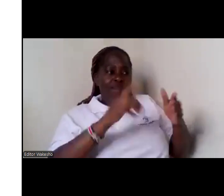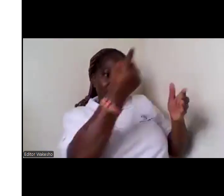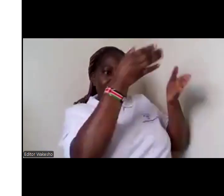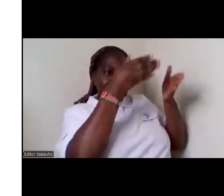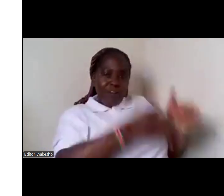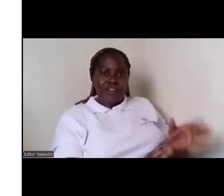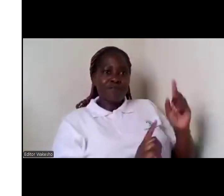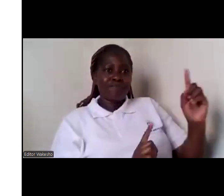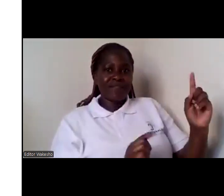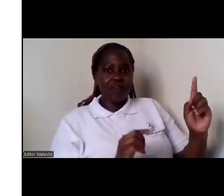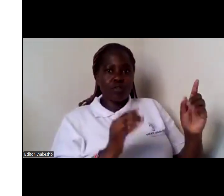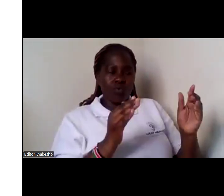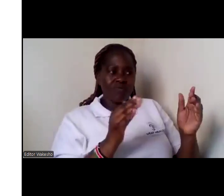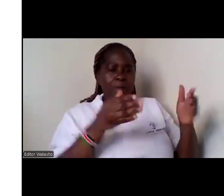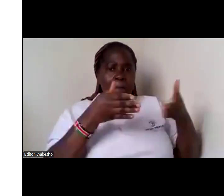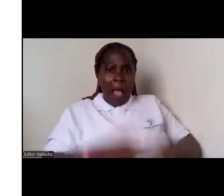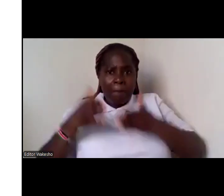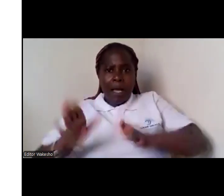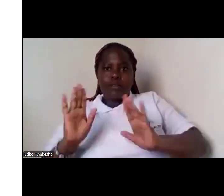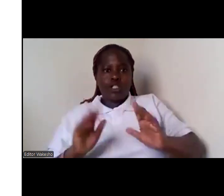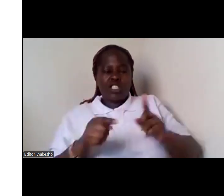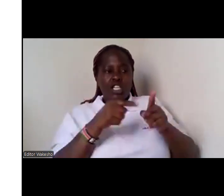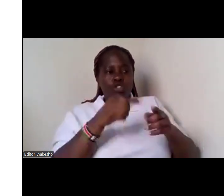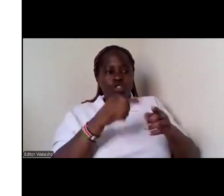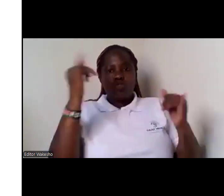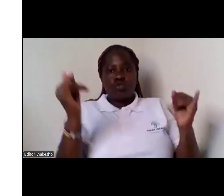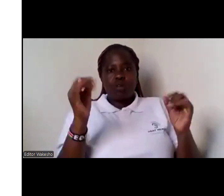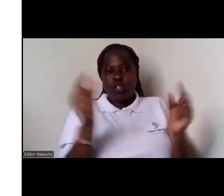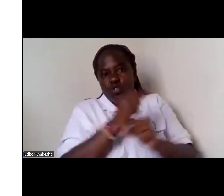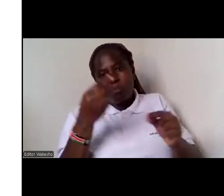This one is good for short-term, maybe like a year,